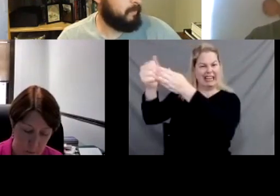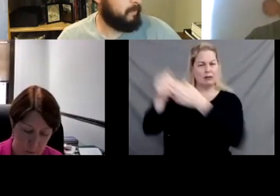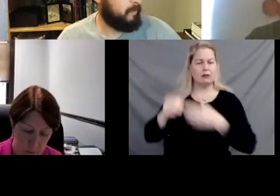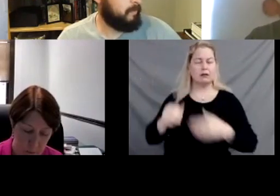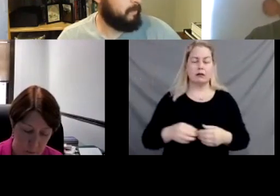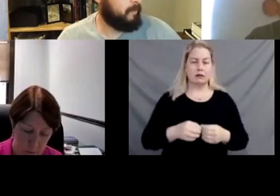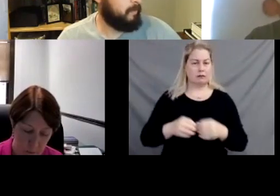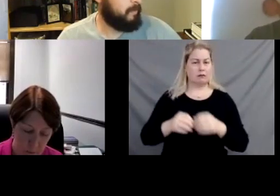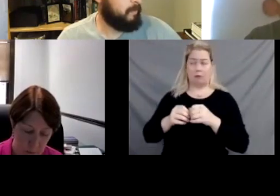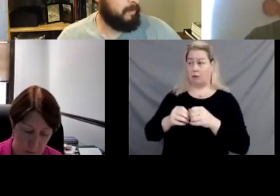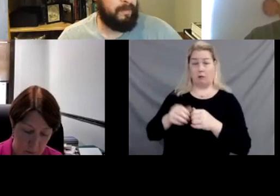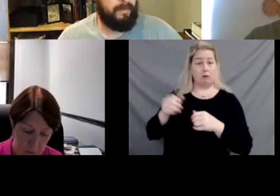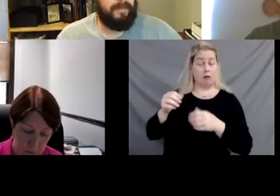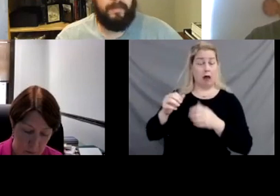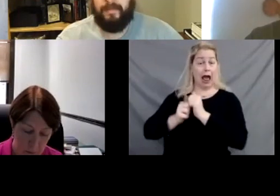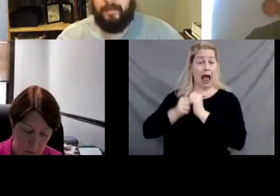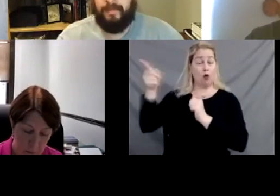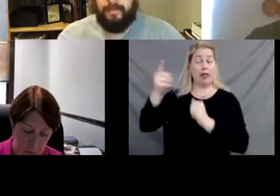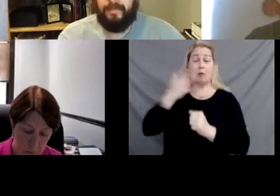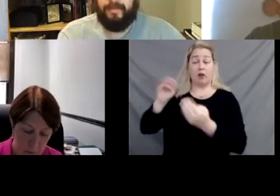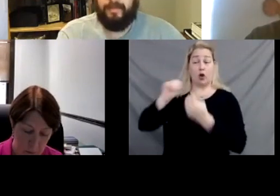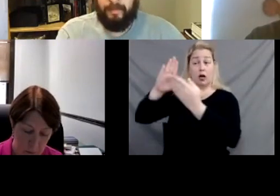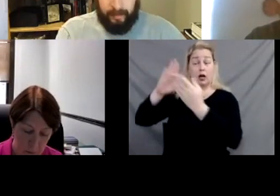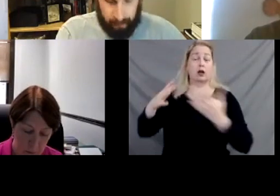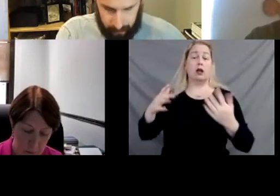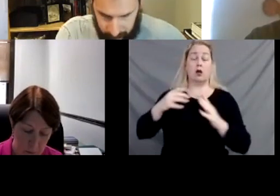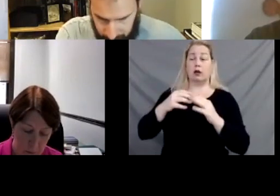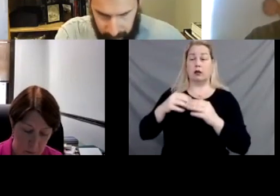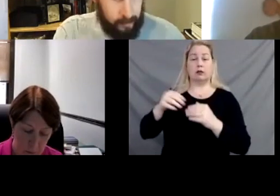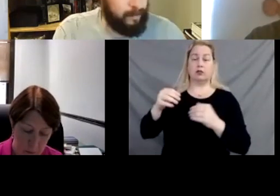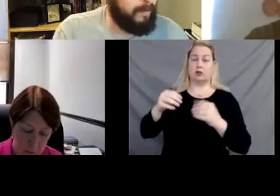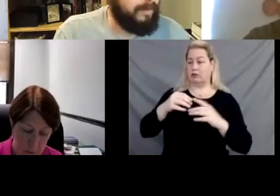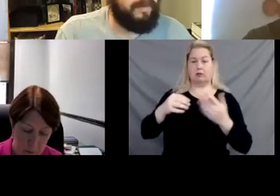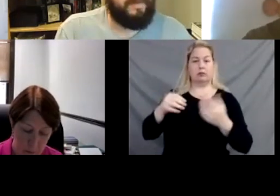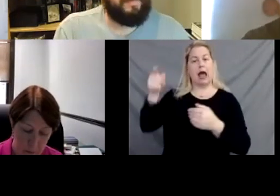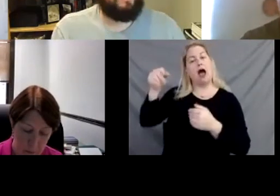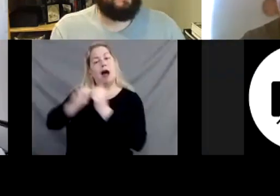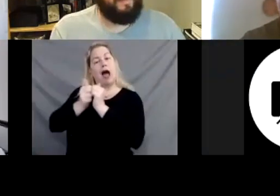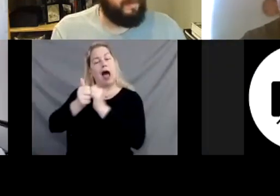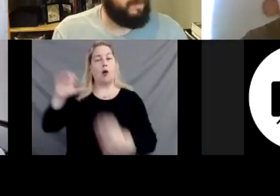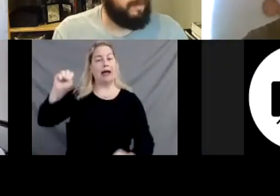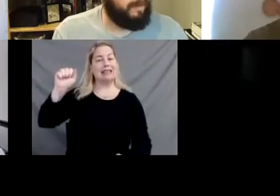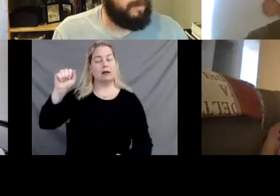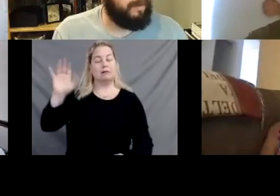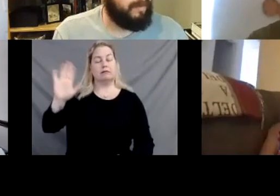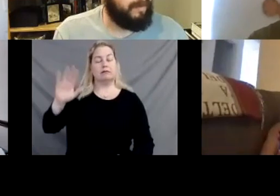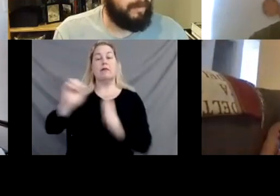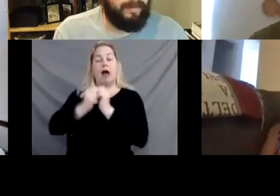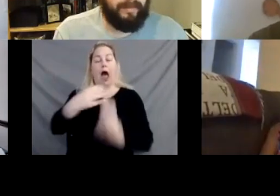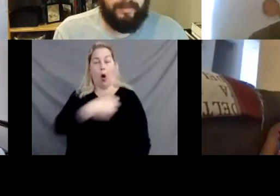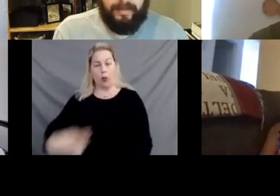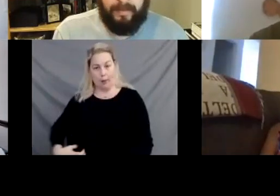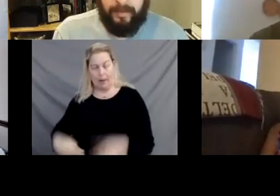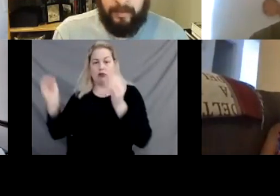they want to talk about the role that this advisory board is playing. So I would lean fairly heavily